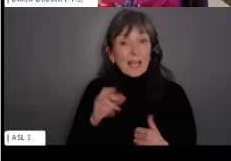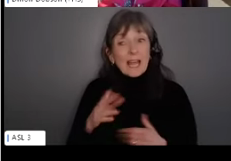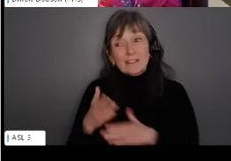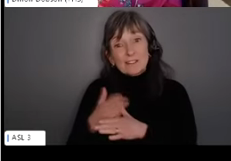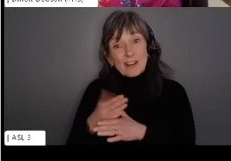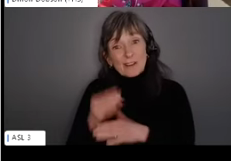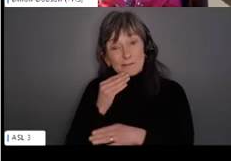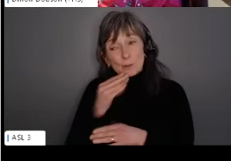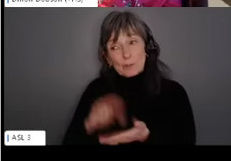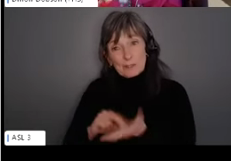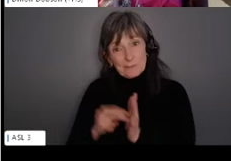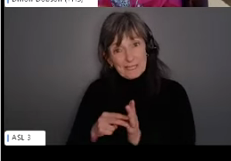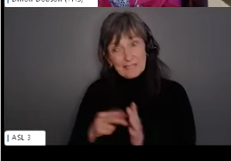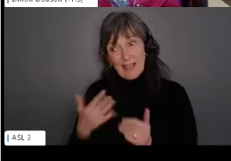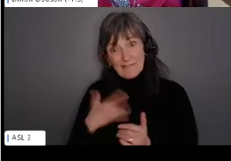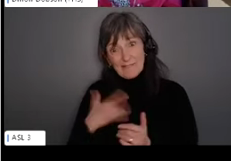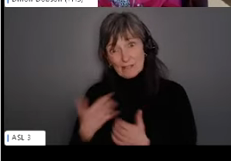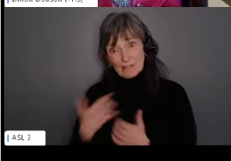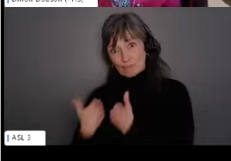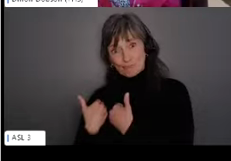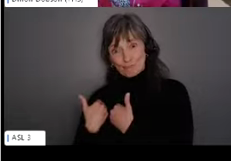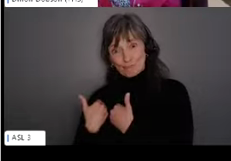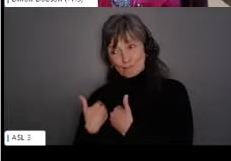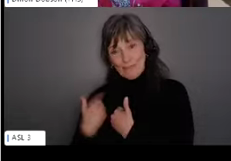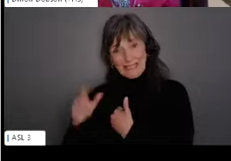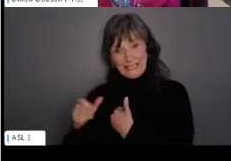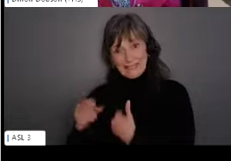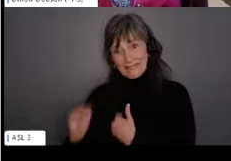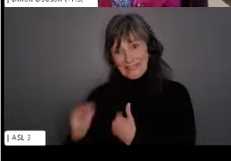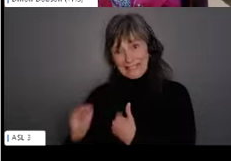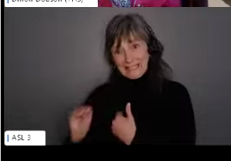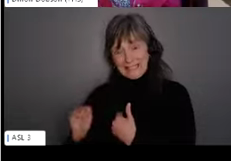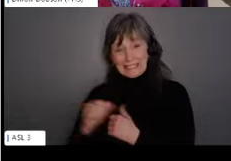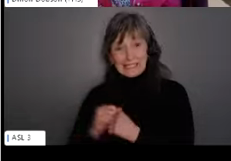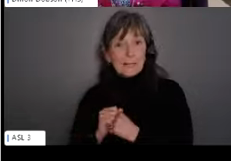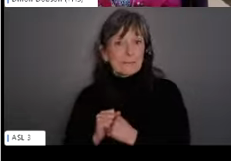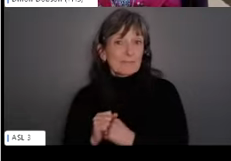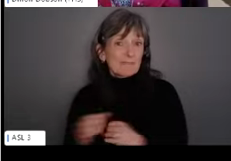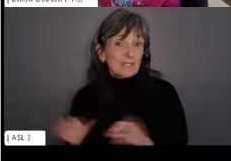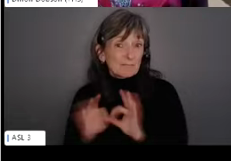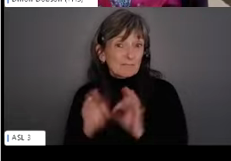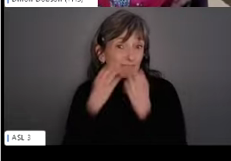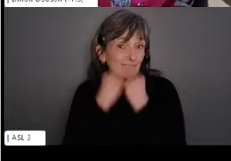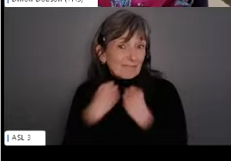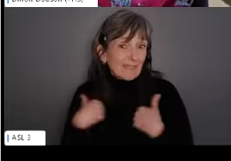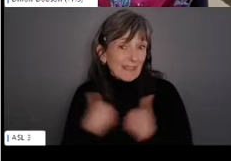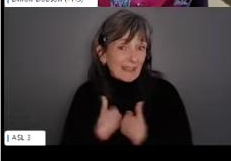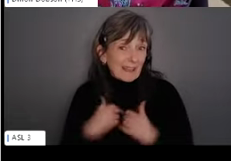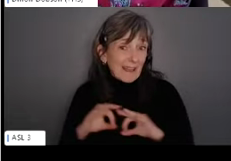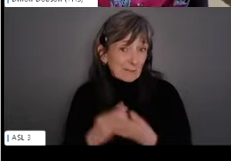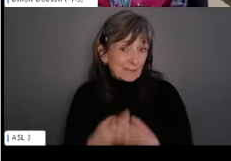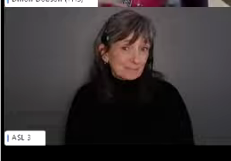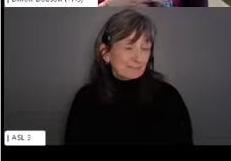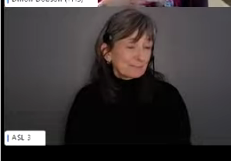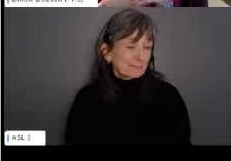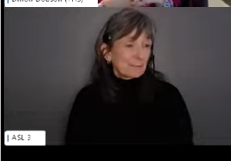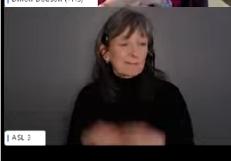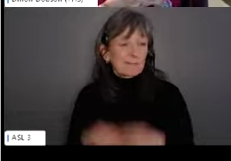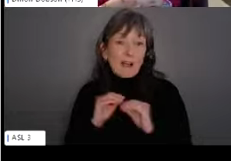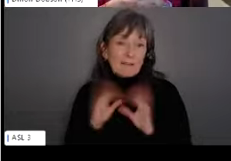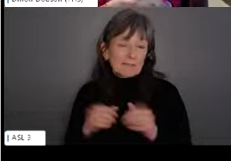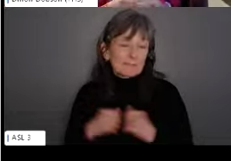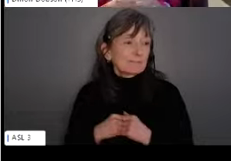and it's not poor judgment at all. It really just shows that the animal is very important to them. People might start to also withdraw